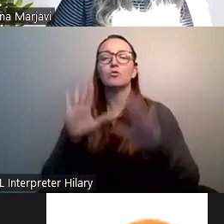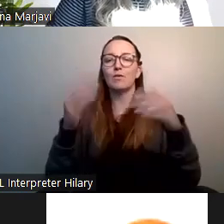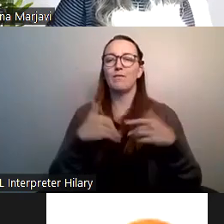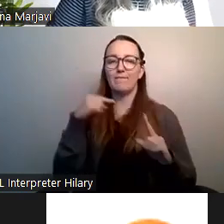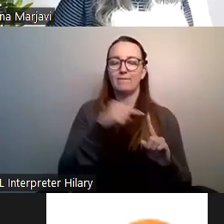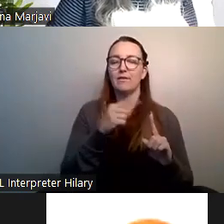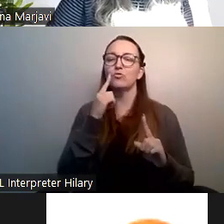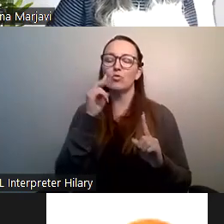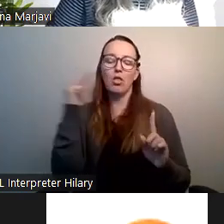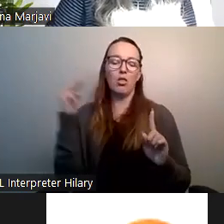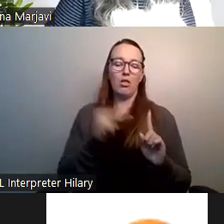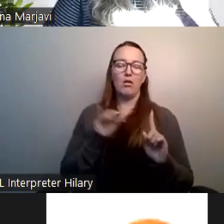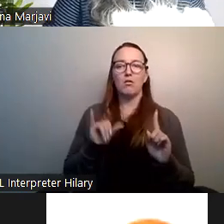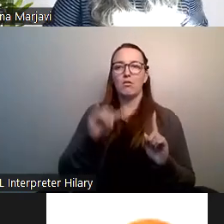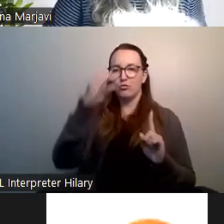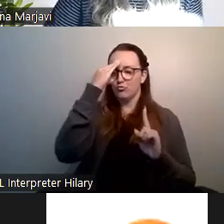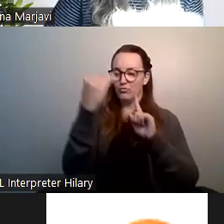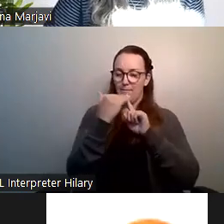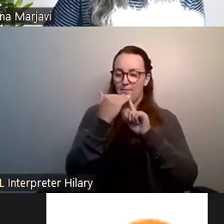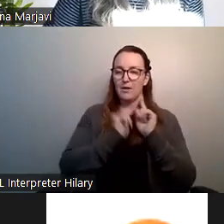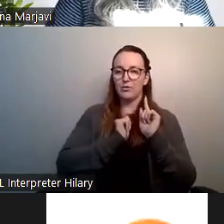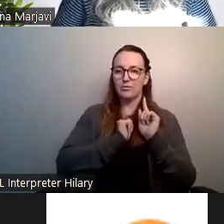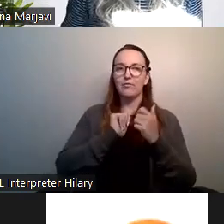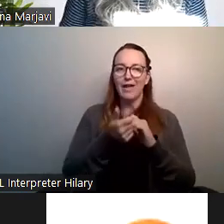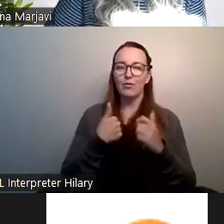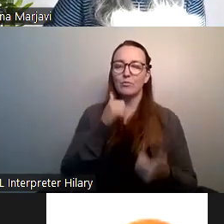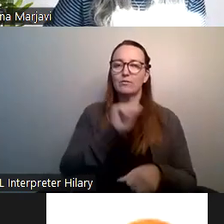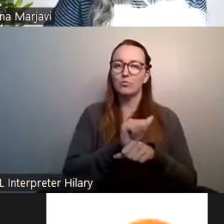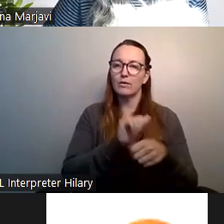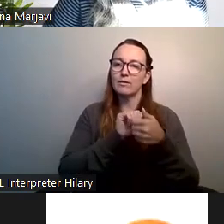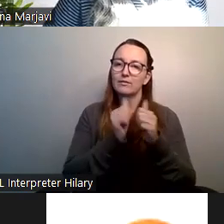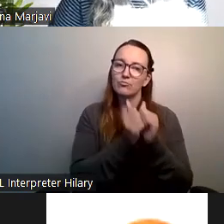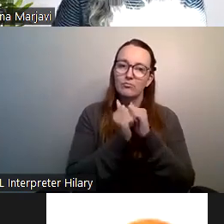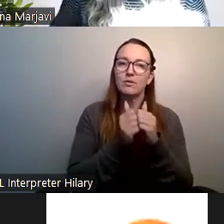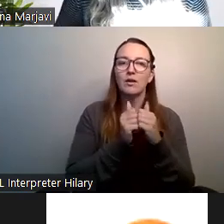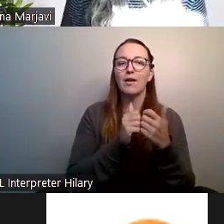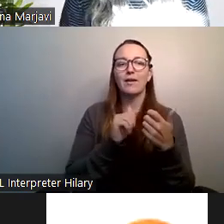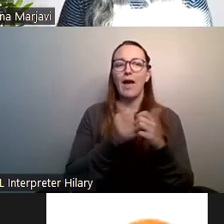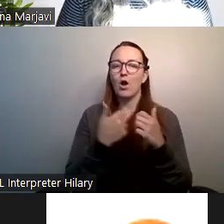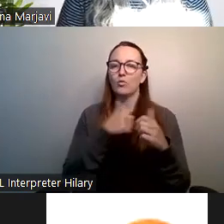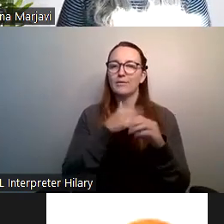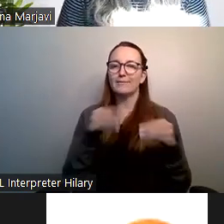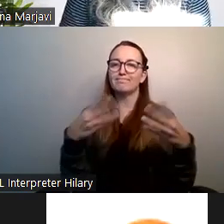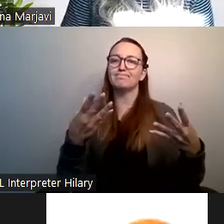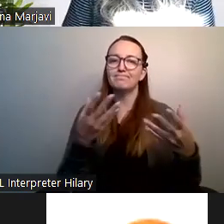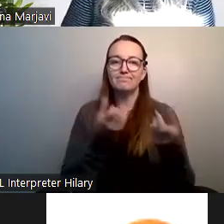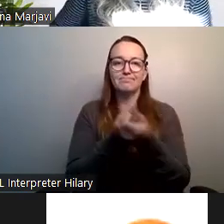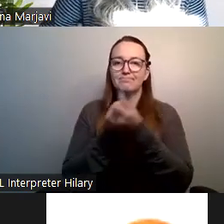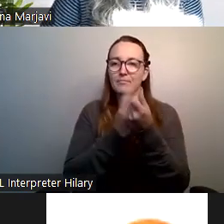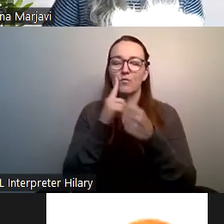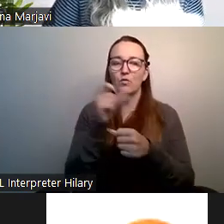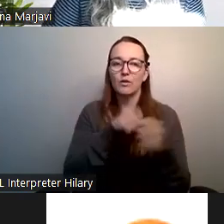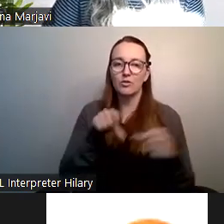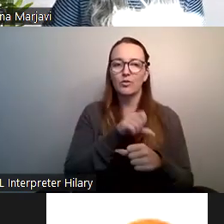to remind ourselves, how are we working together and what can we offer each other? And you'll see that also on our website and our